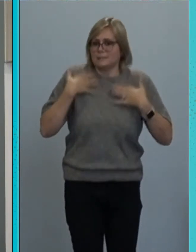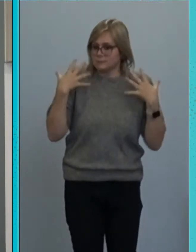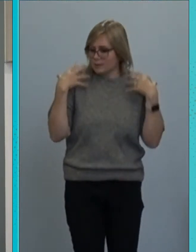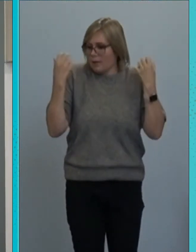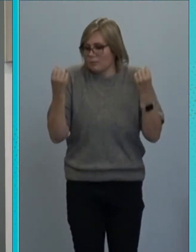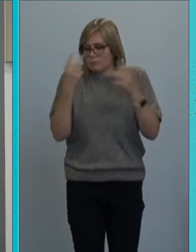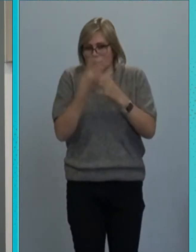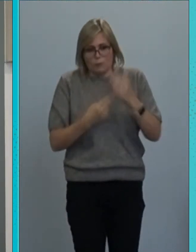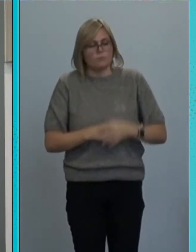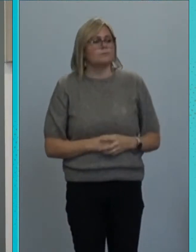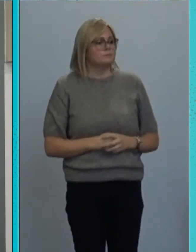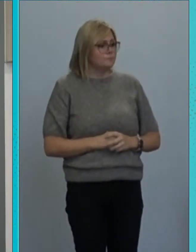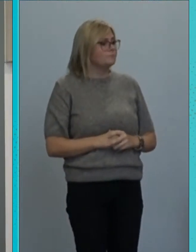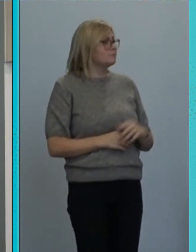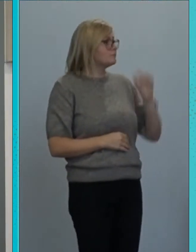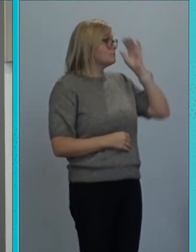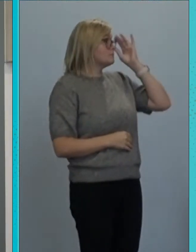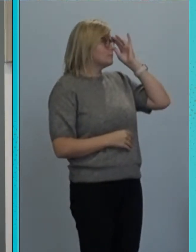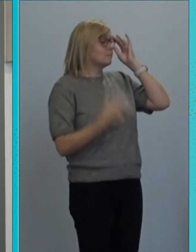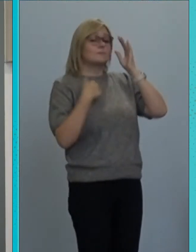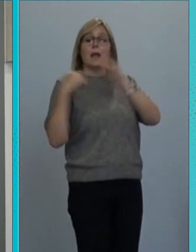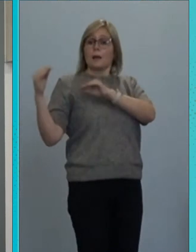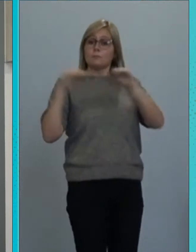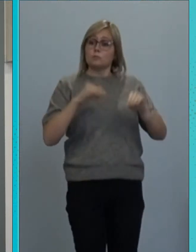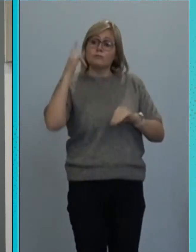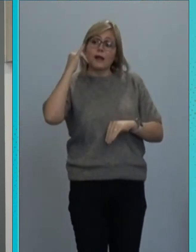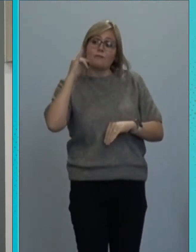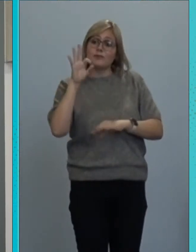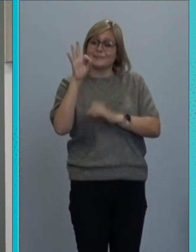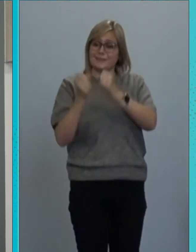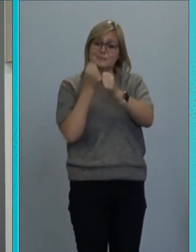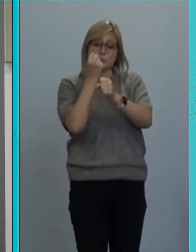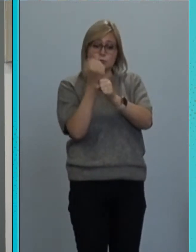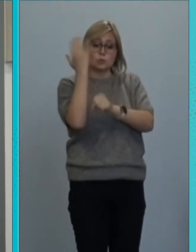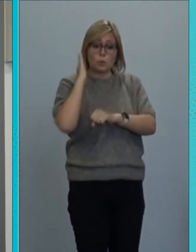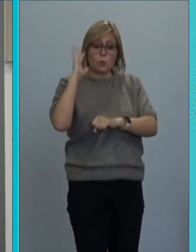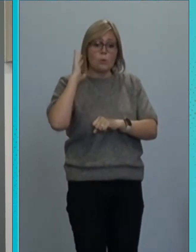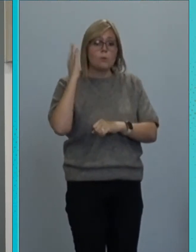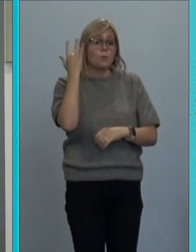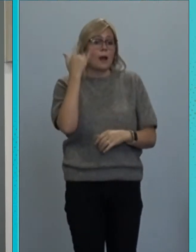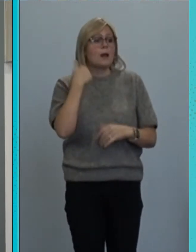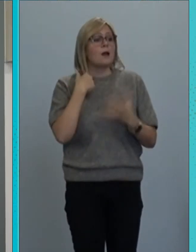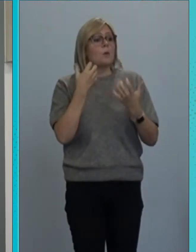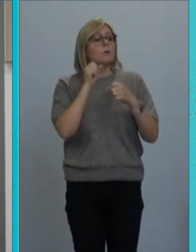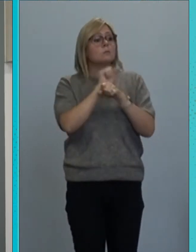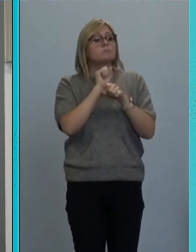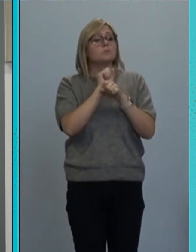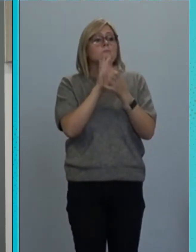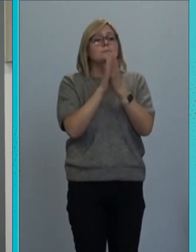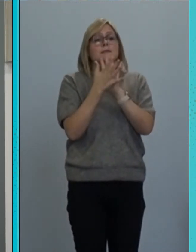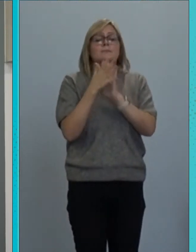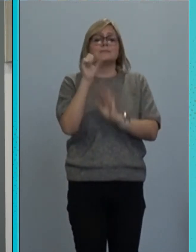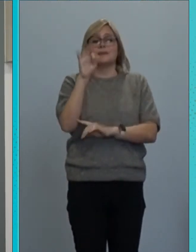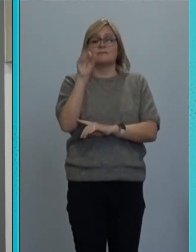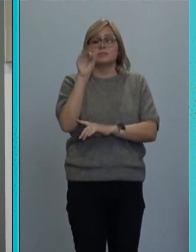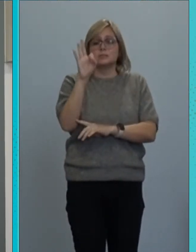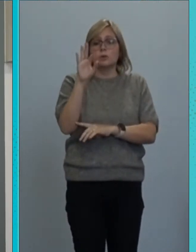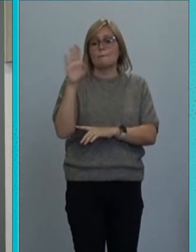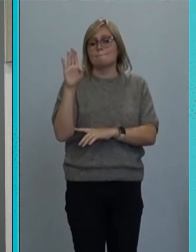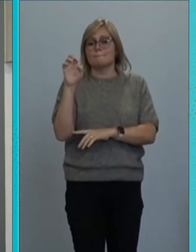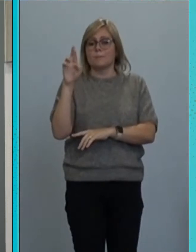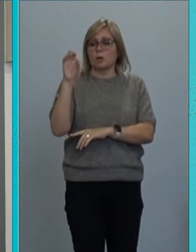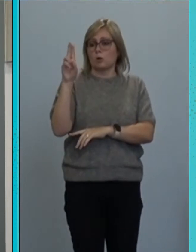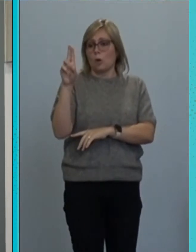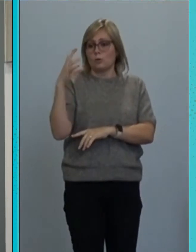to California 9 years ago to be the San Francisco bureau chief for the New York Times.